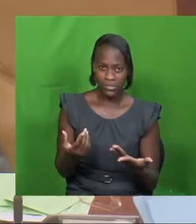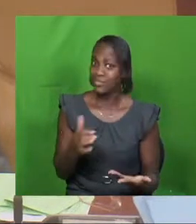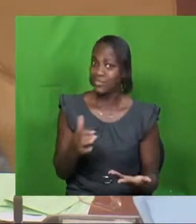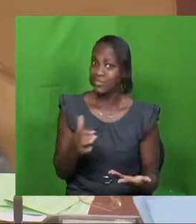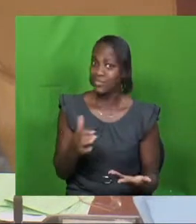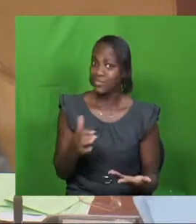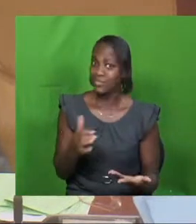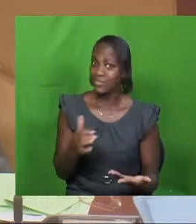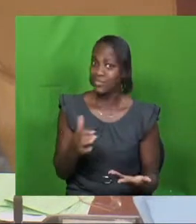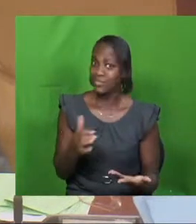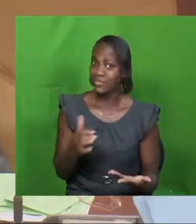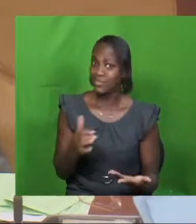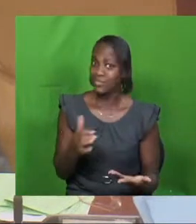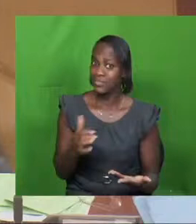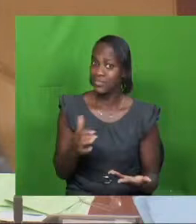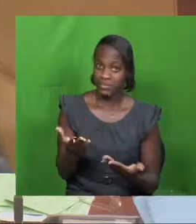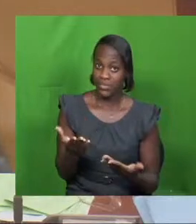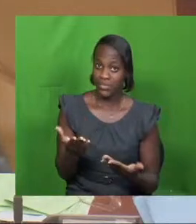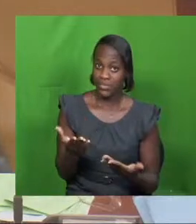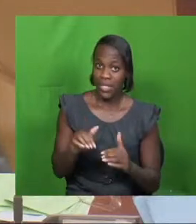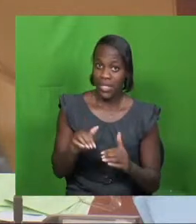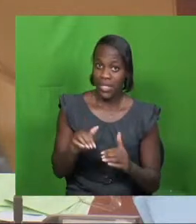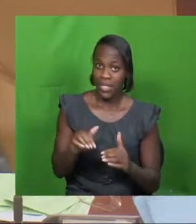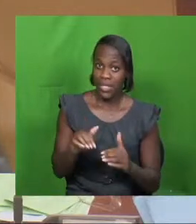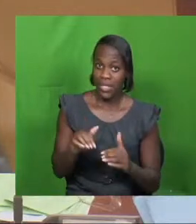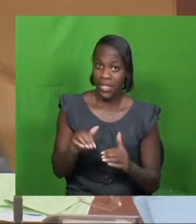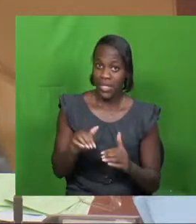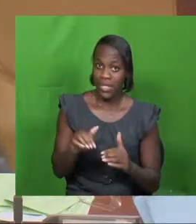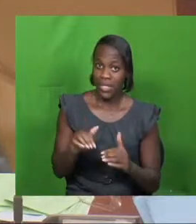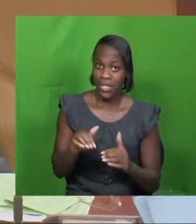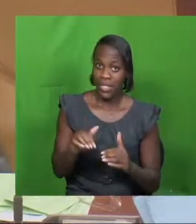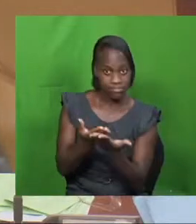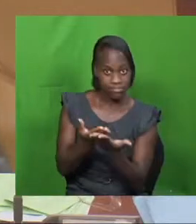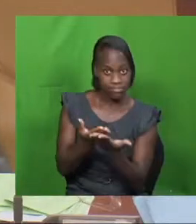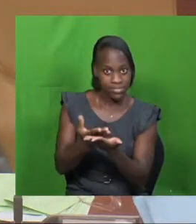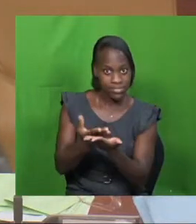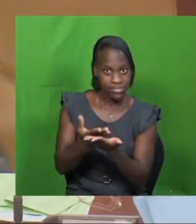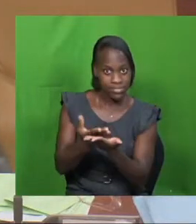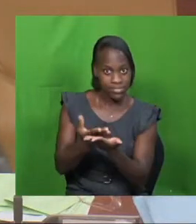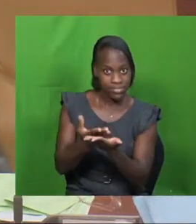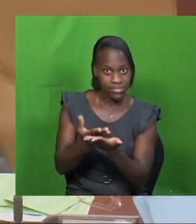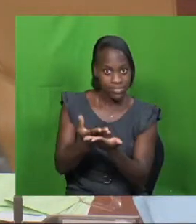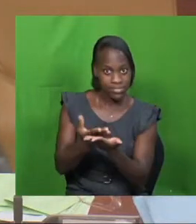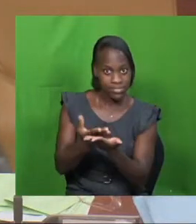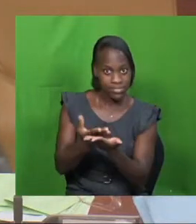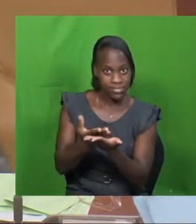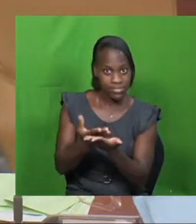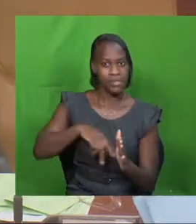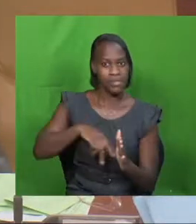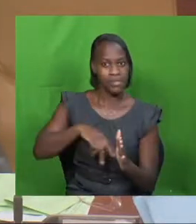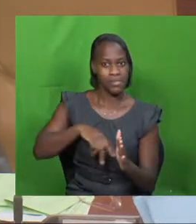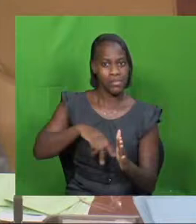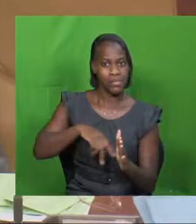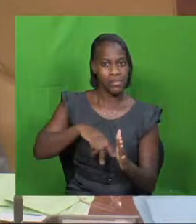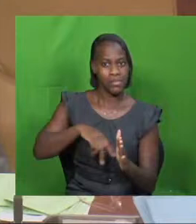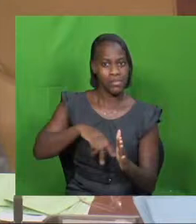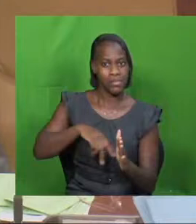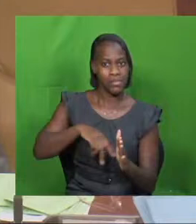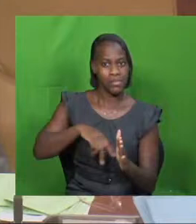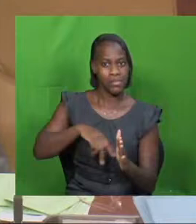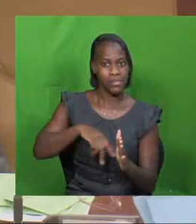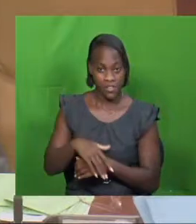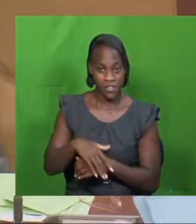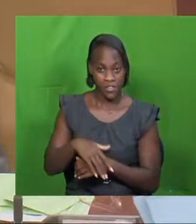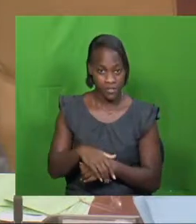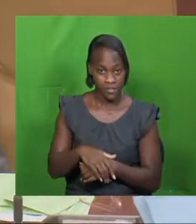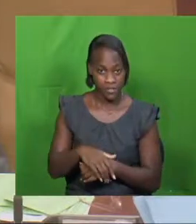papers is clearly stated in Order 75, that as soon as sufficient copies are available for